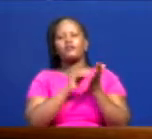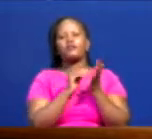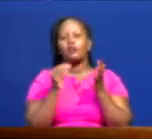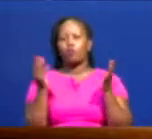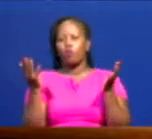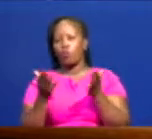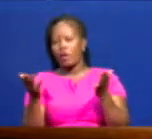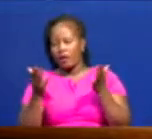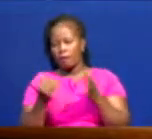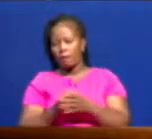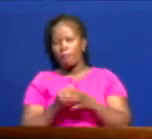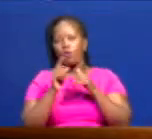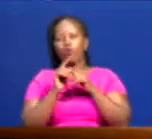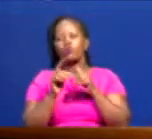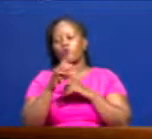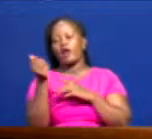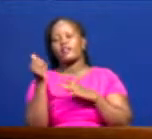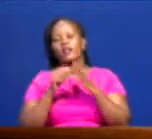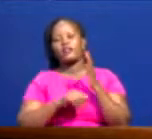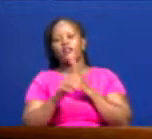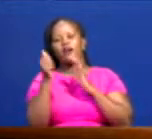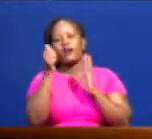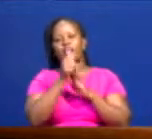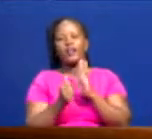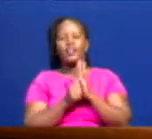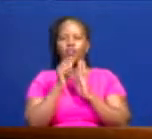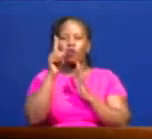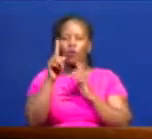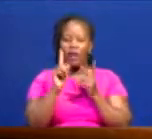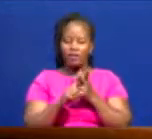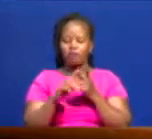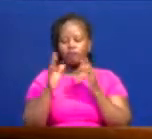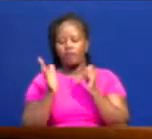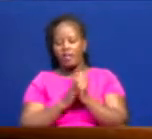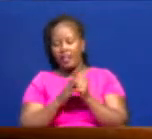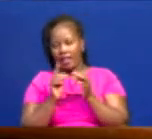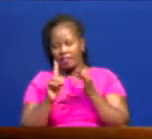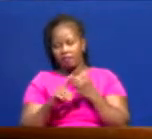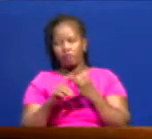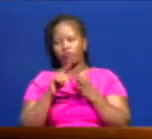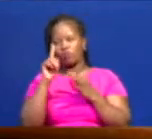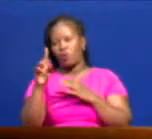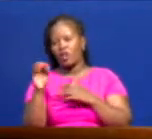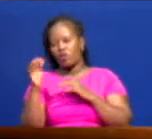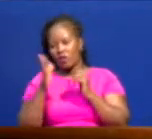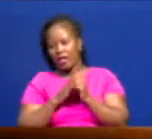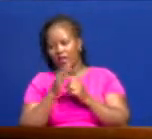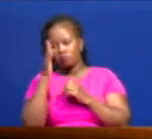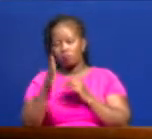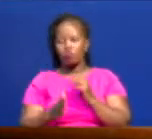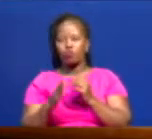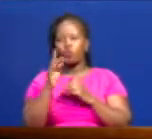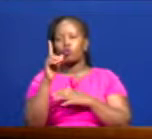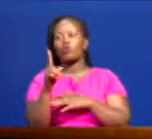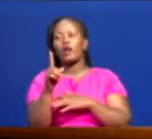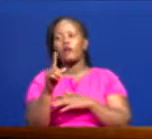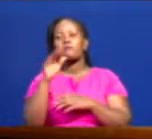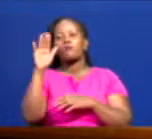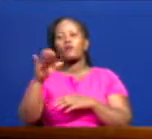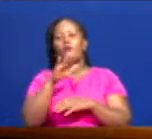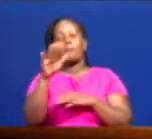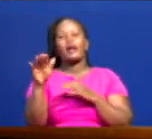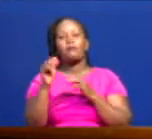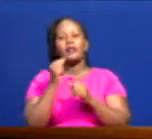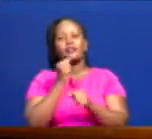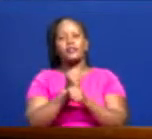And under Article 1, Article 9, 109 plus 1, Parliament